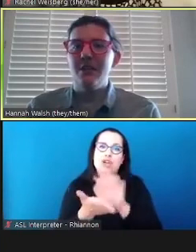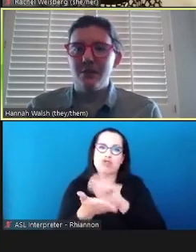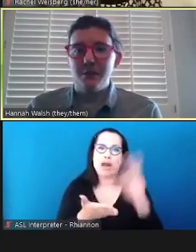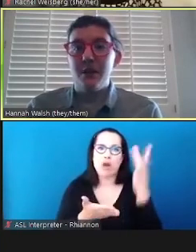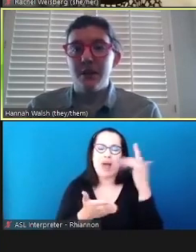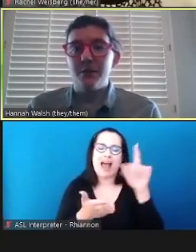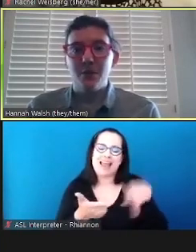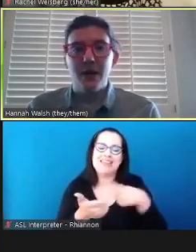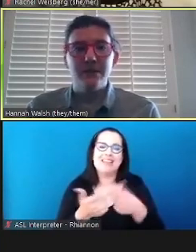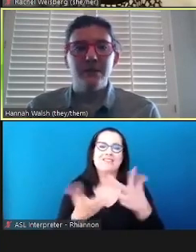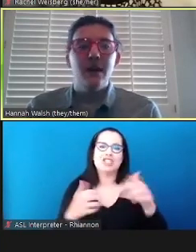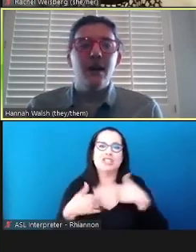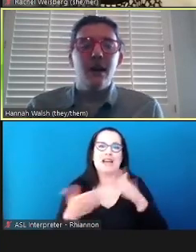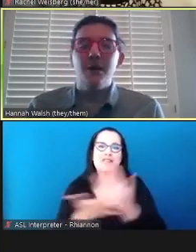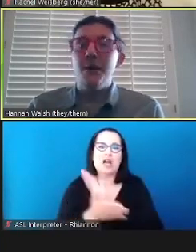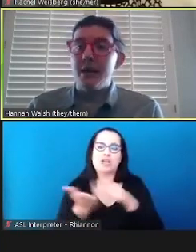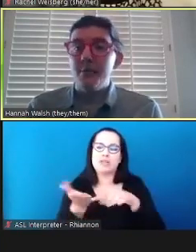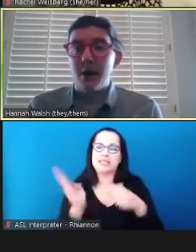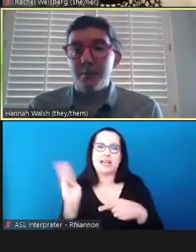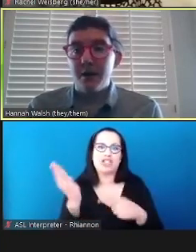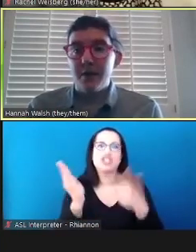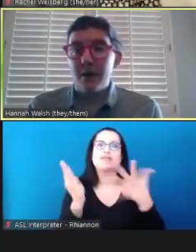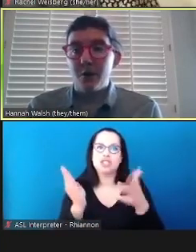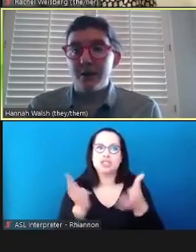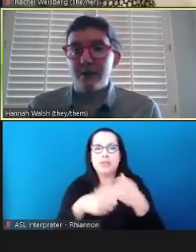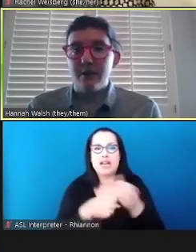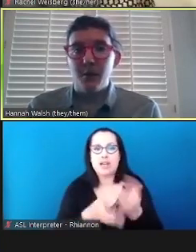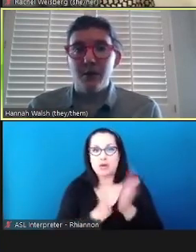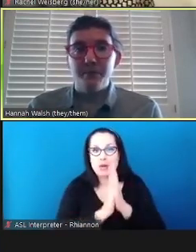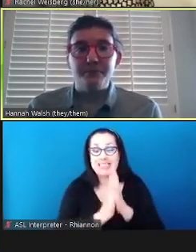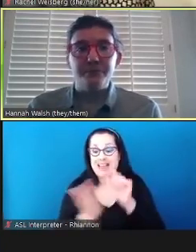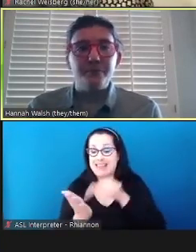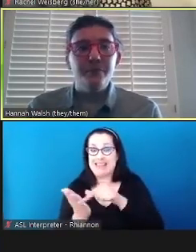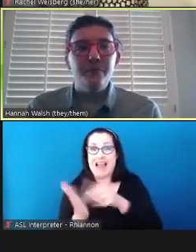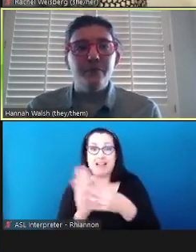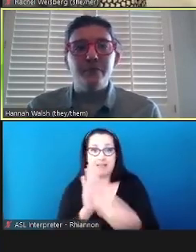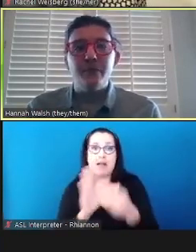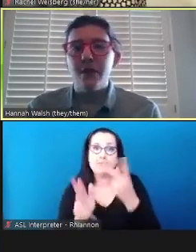documentation that you did make that request, and keep a copy of that request as well.